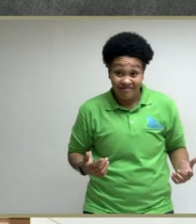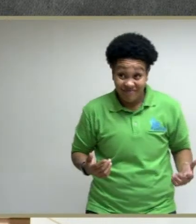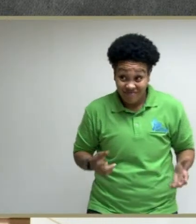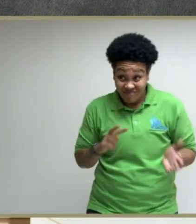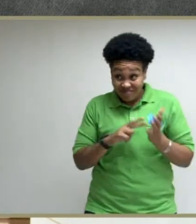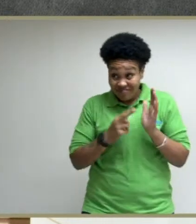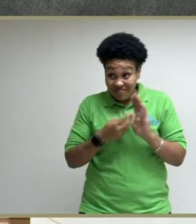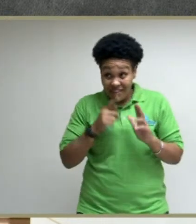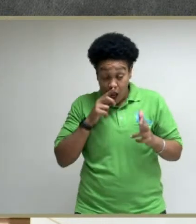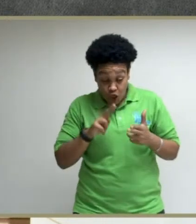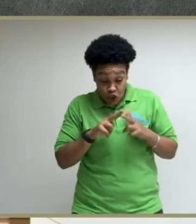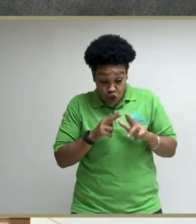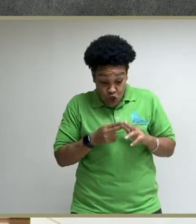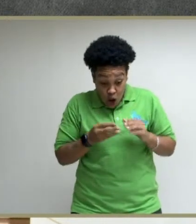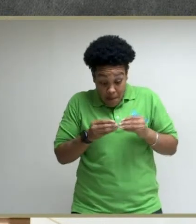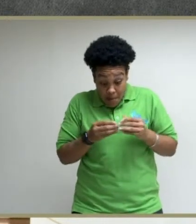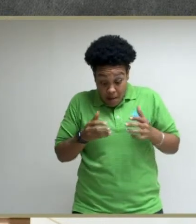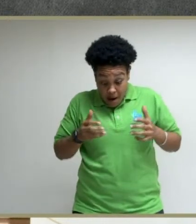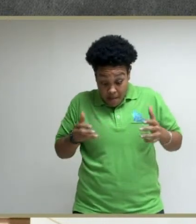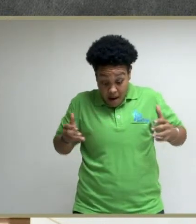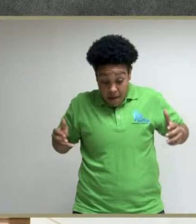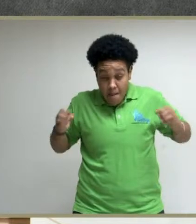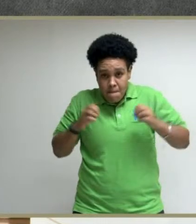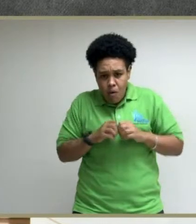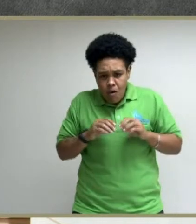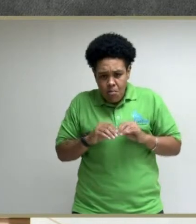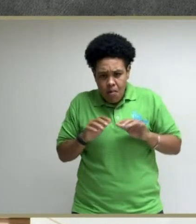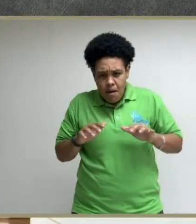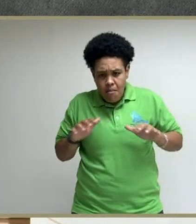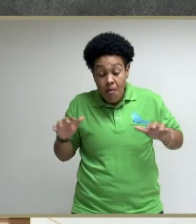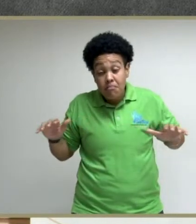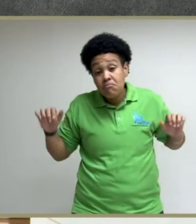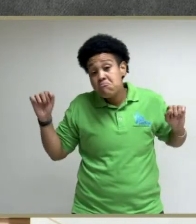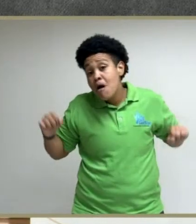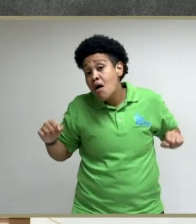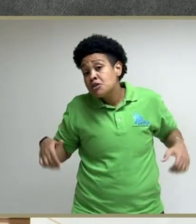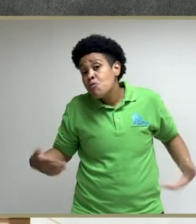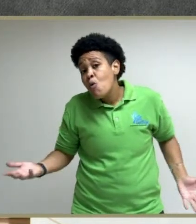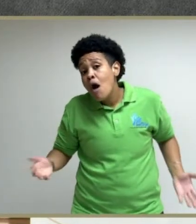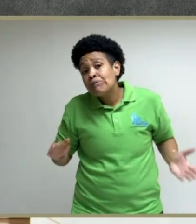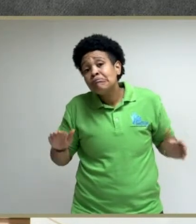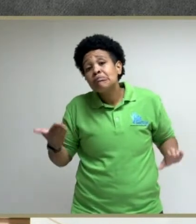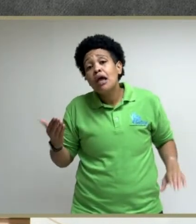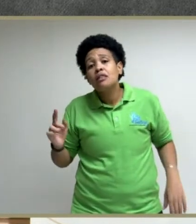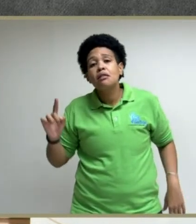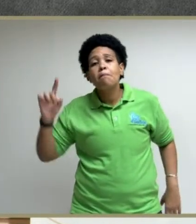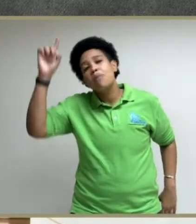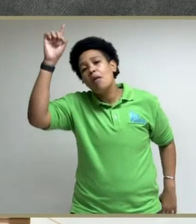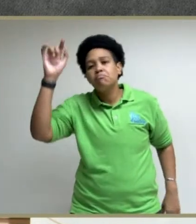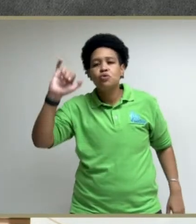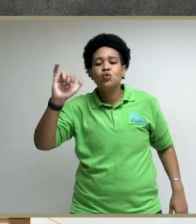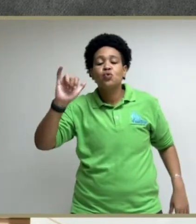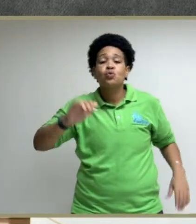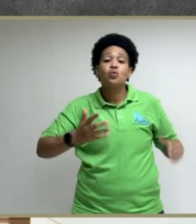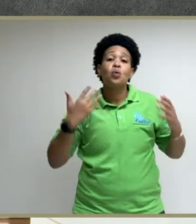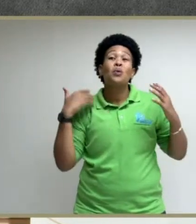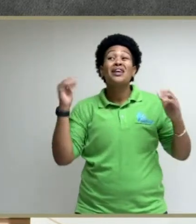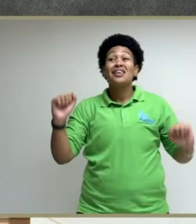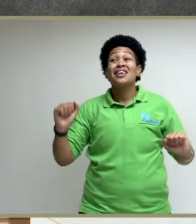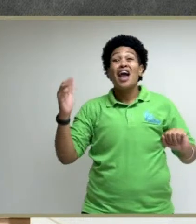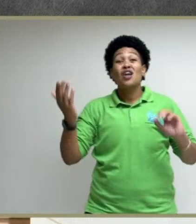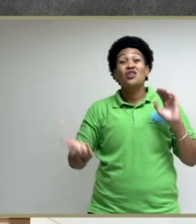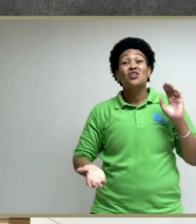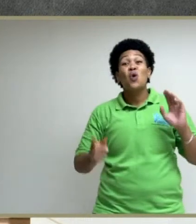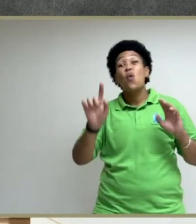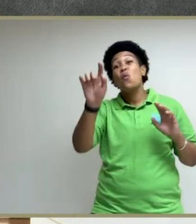as the number of cases go up, then we could have deaths going as much as